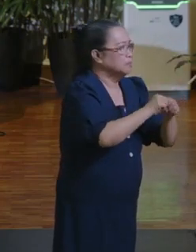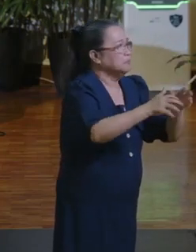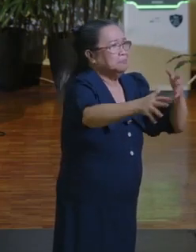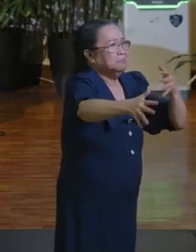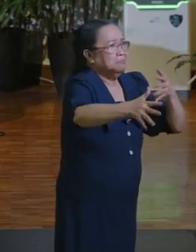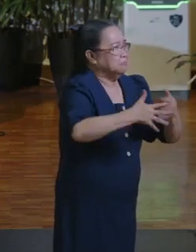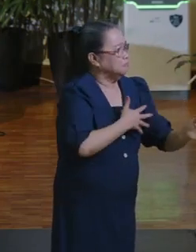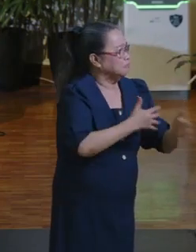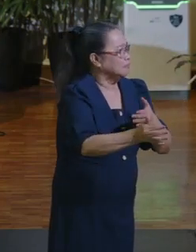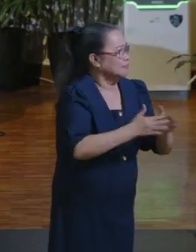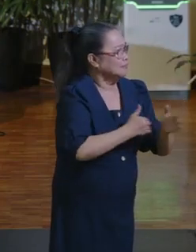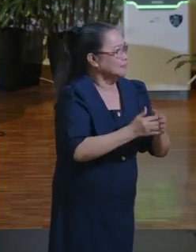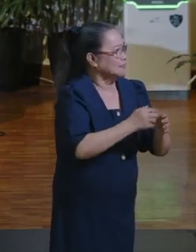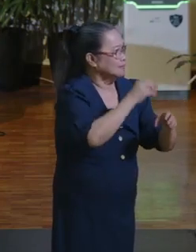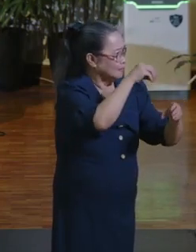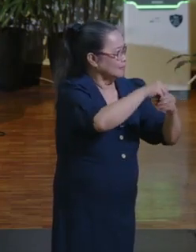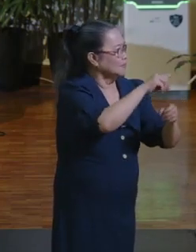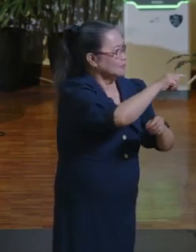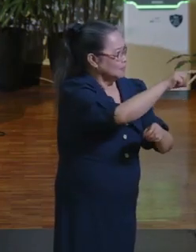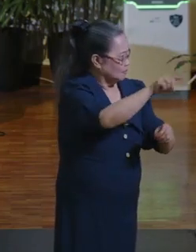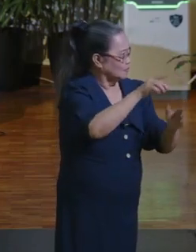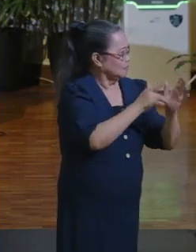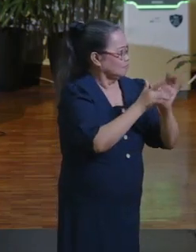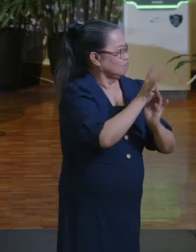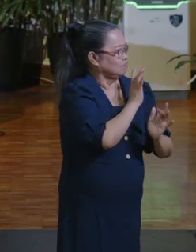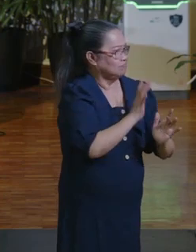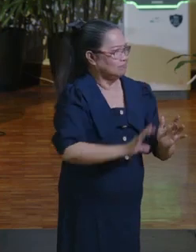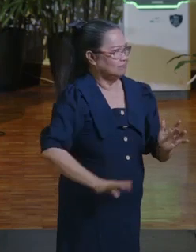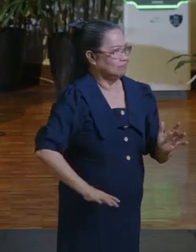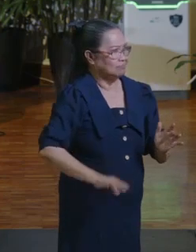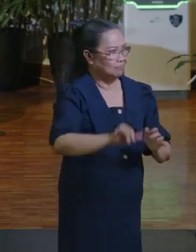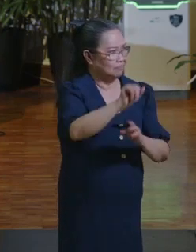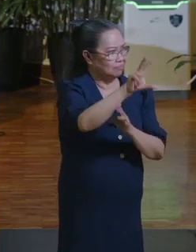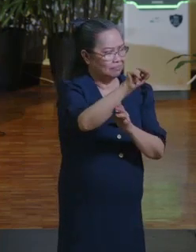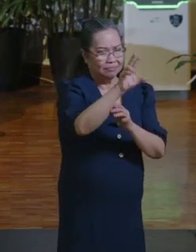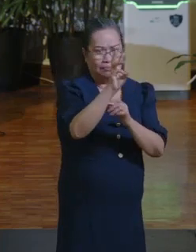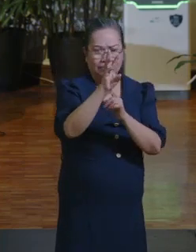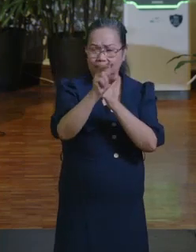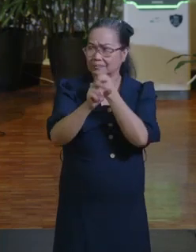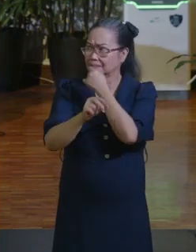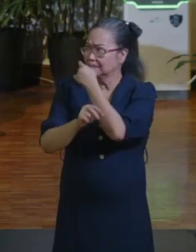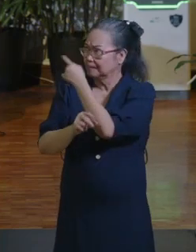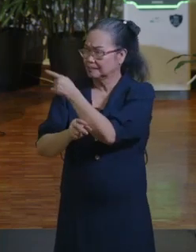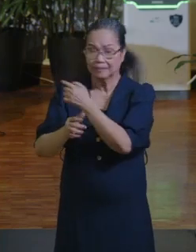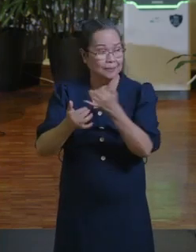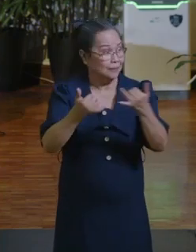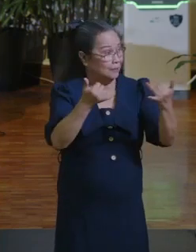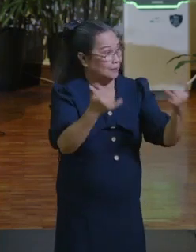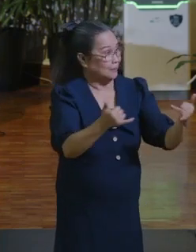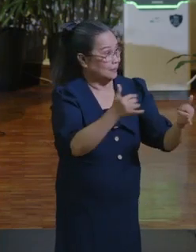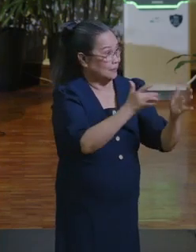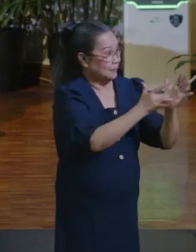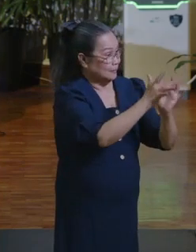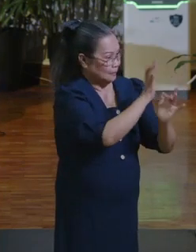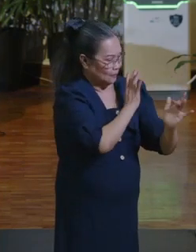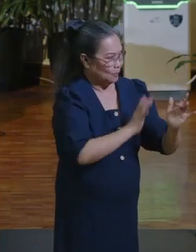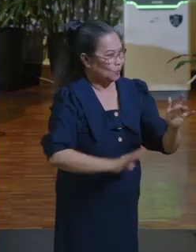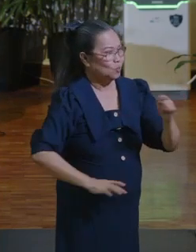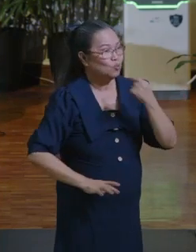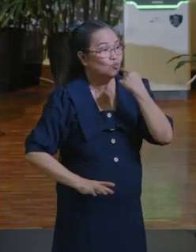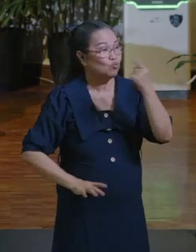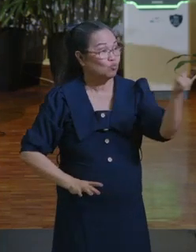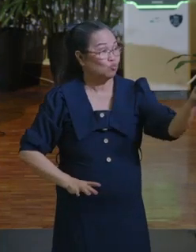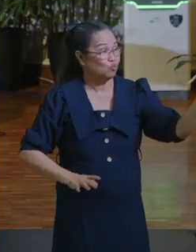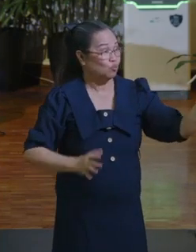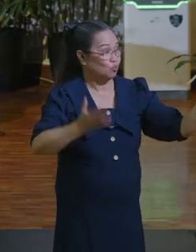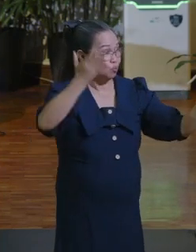Ang wika ni Apostol Pablo sa Ephesians chapter 2 verses 13 to 16 ay ganito, but now in Christ Jesus, you who were